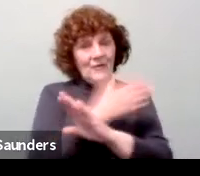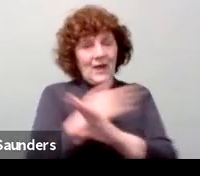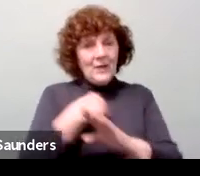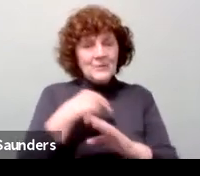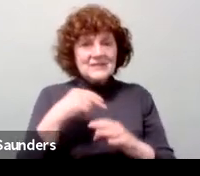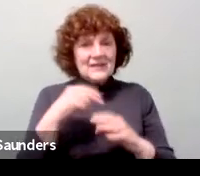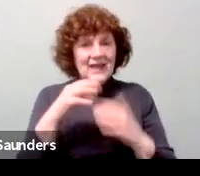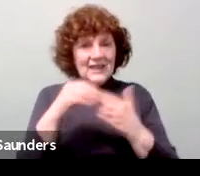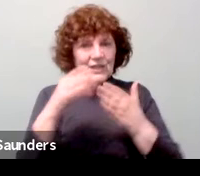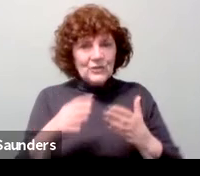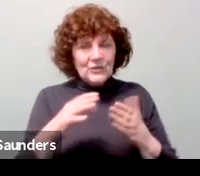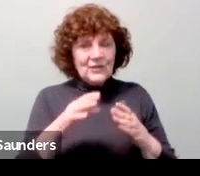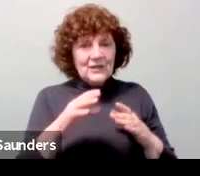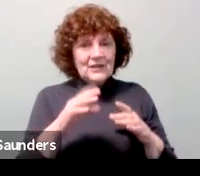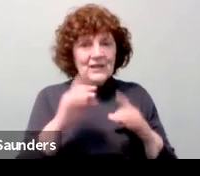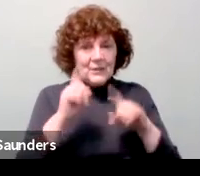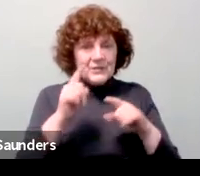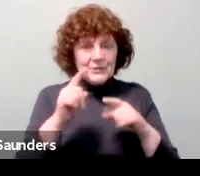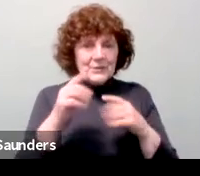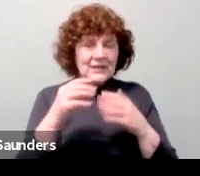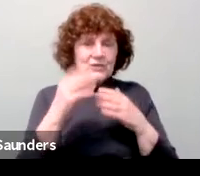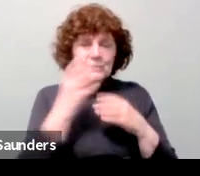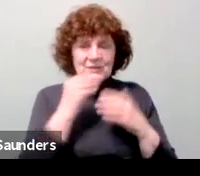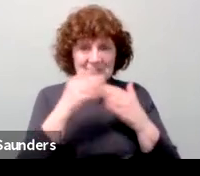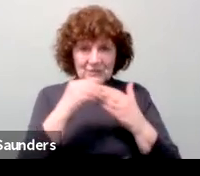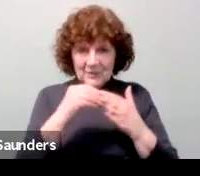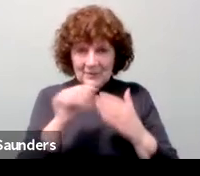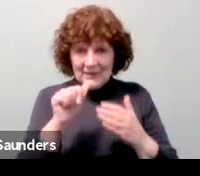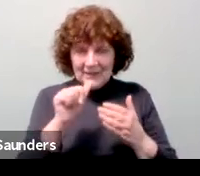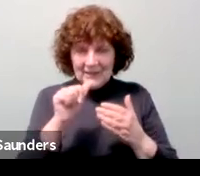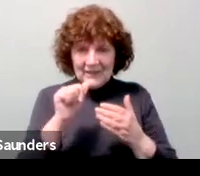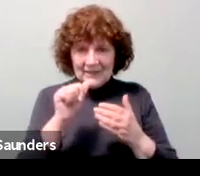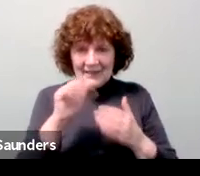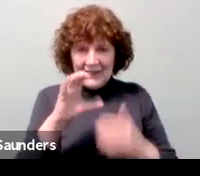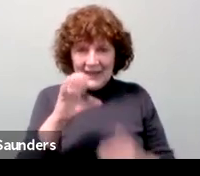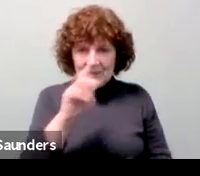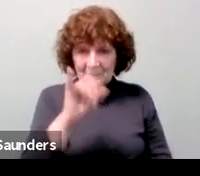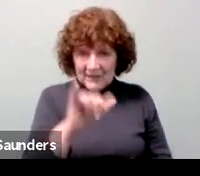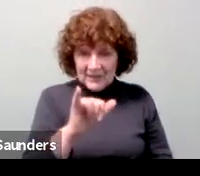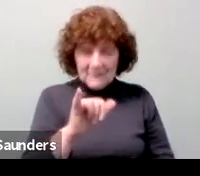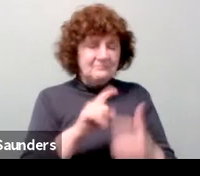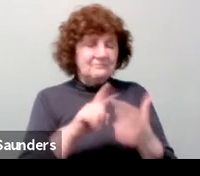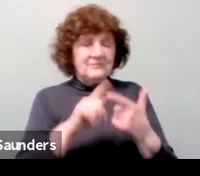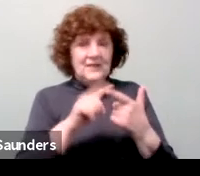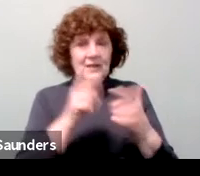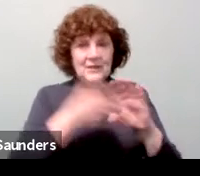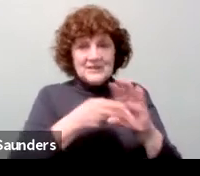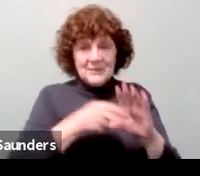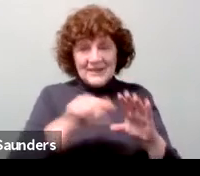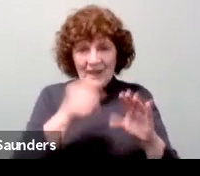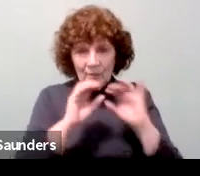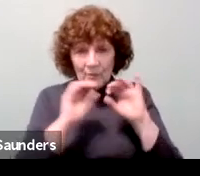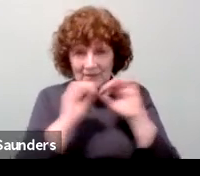attended the URJ's Kutz Leadership Academy. Before that, I'd been a participant in NIFTY. Before that, I had